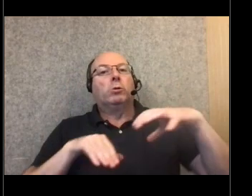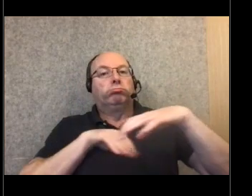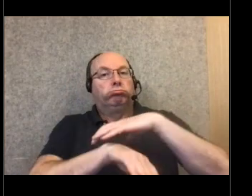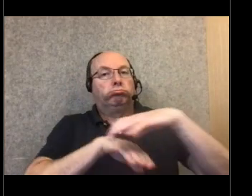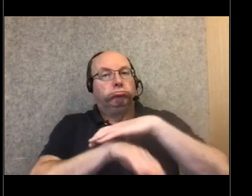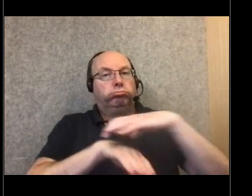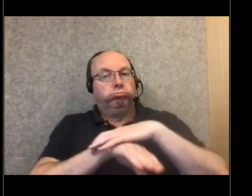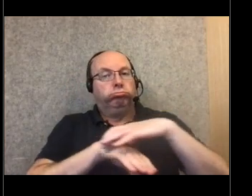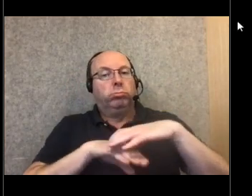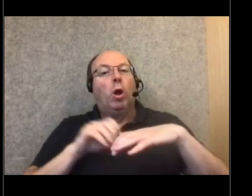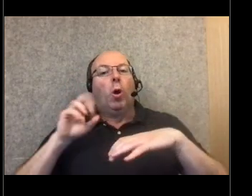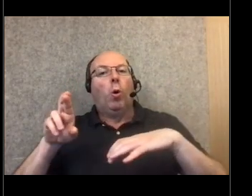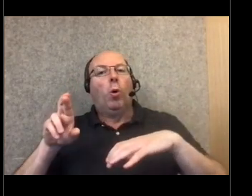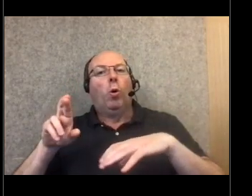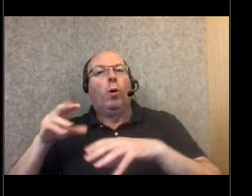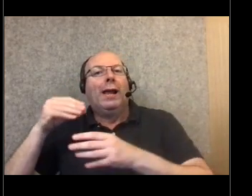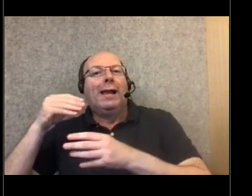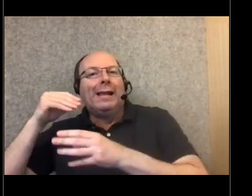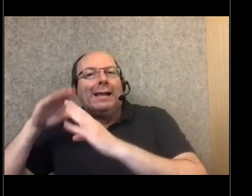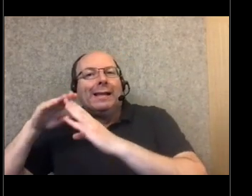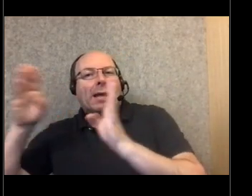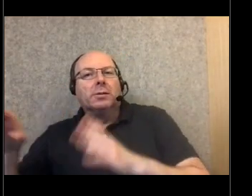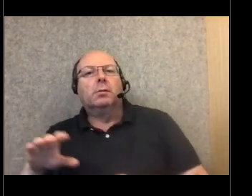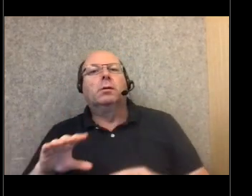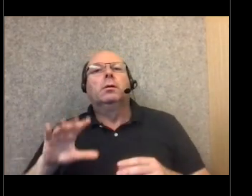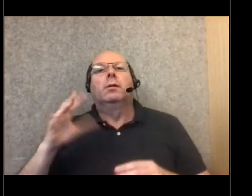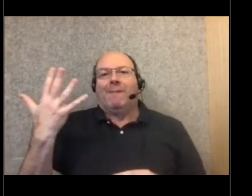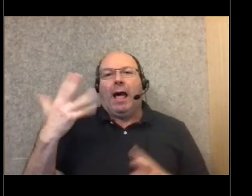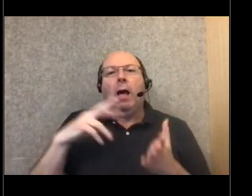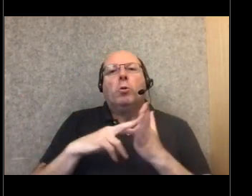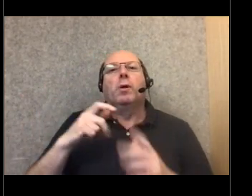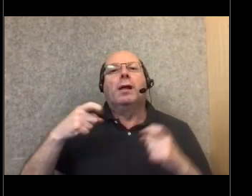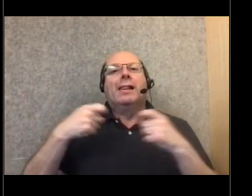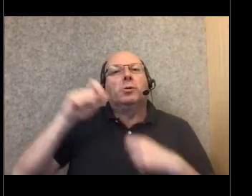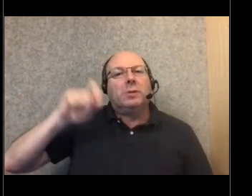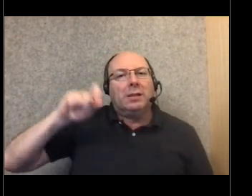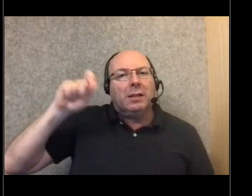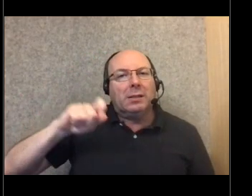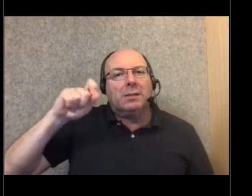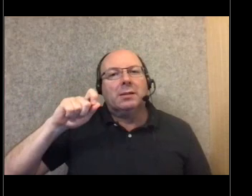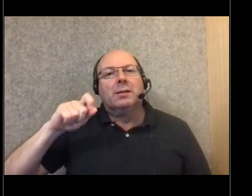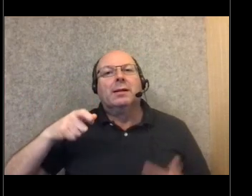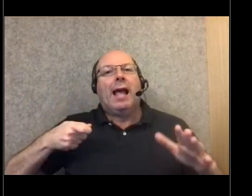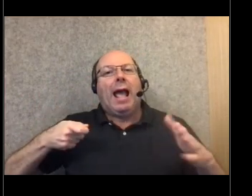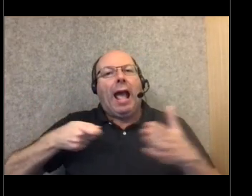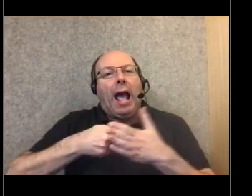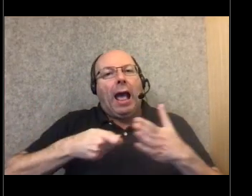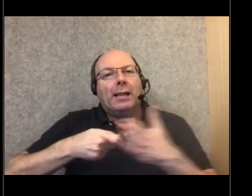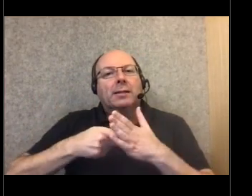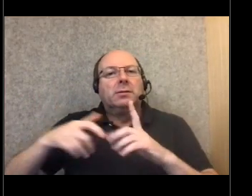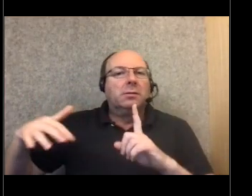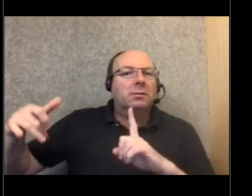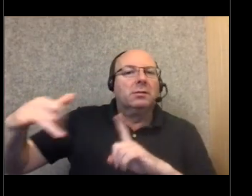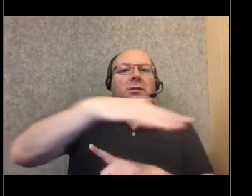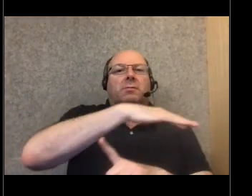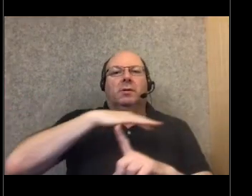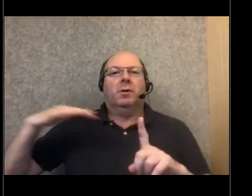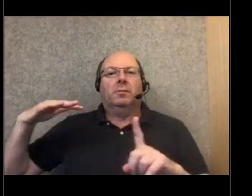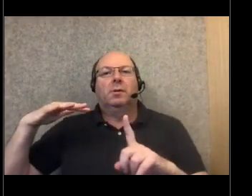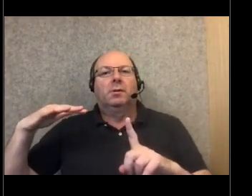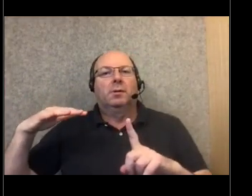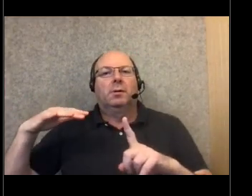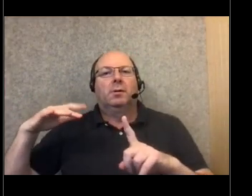Requirement 5 applies to electrical switches, outlets, and other environmental controls within the